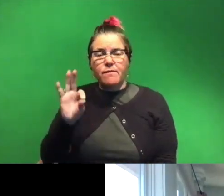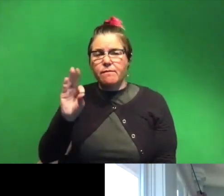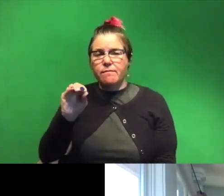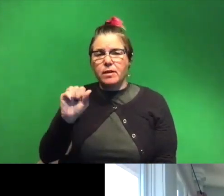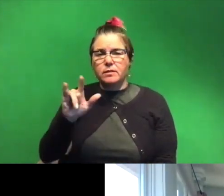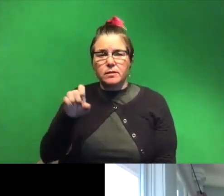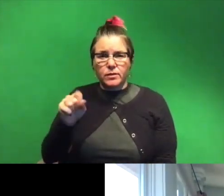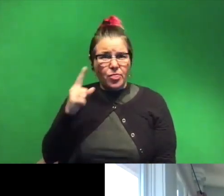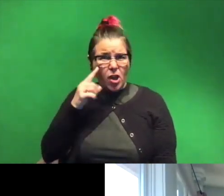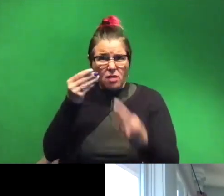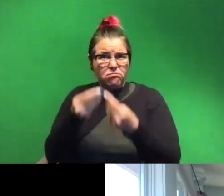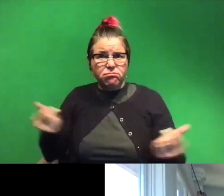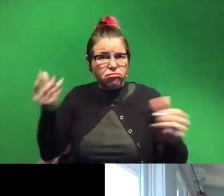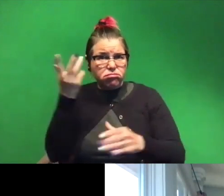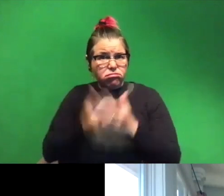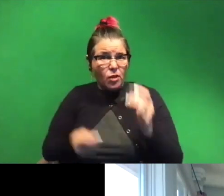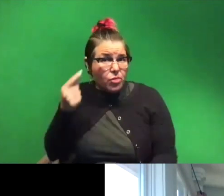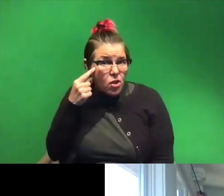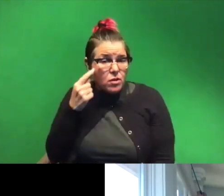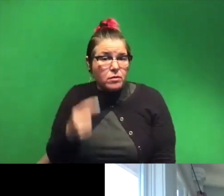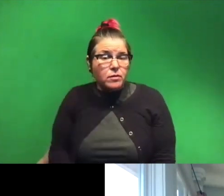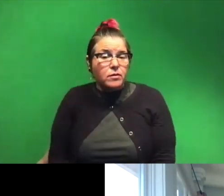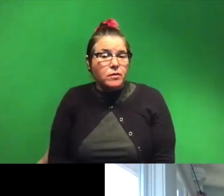And so we thought they had gone completely.